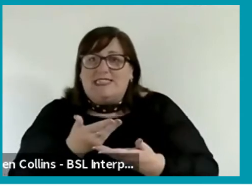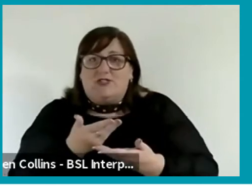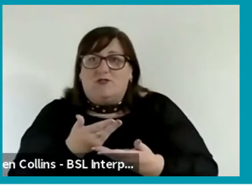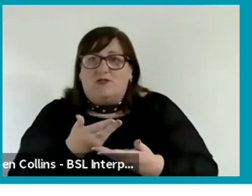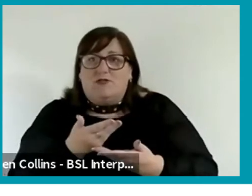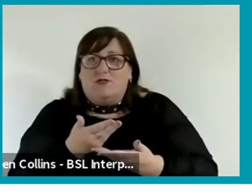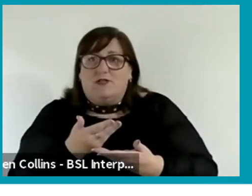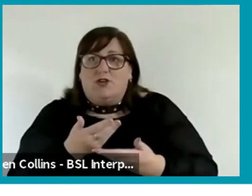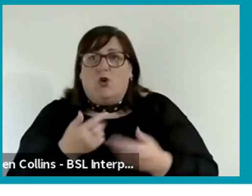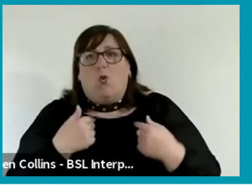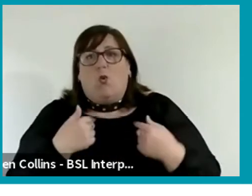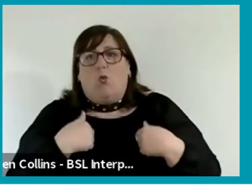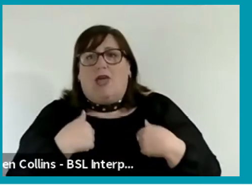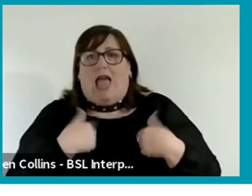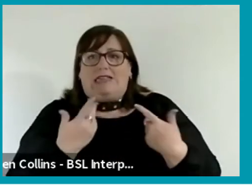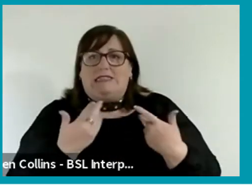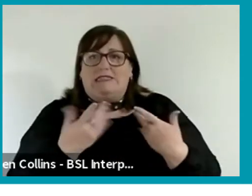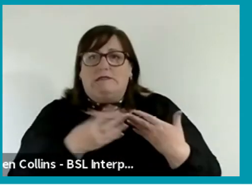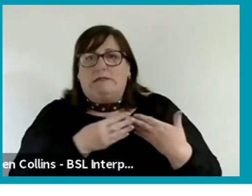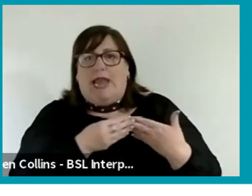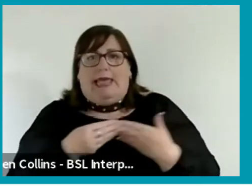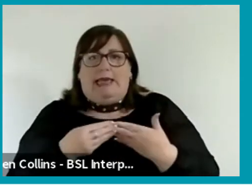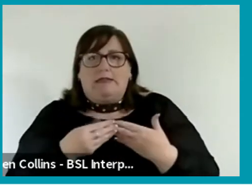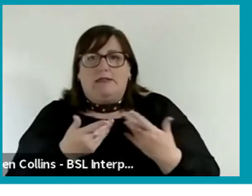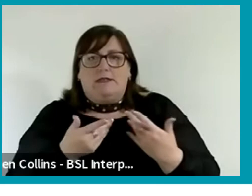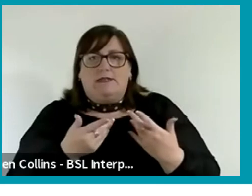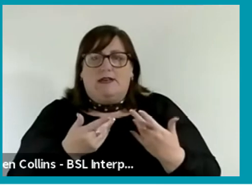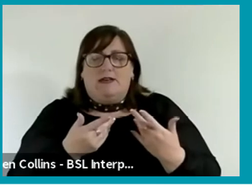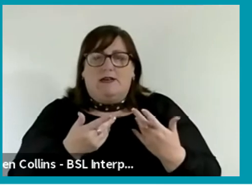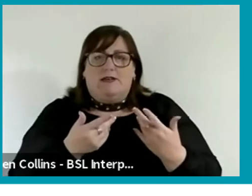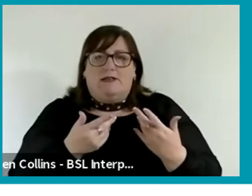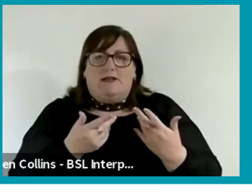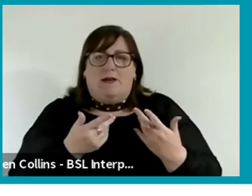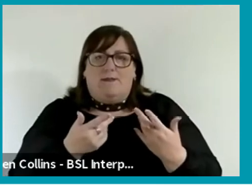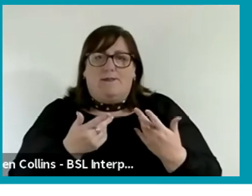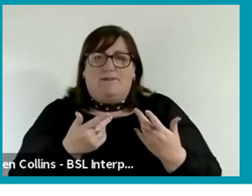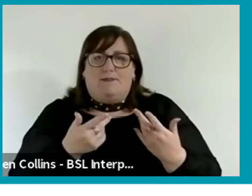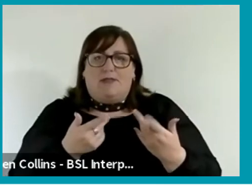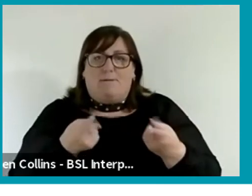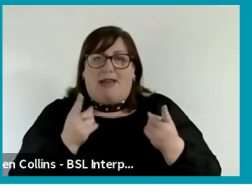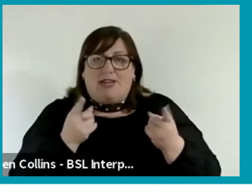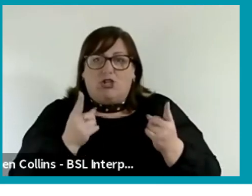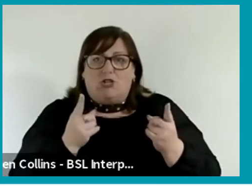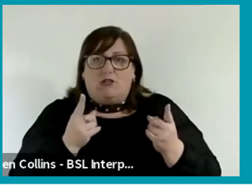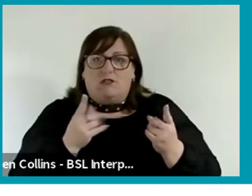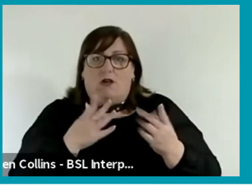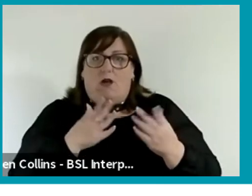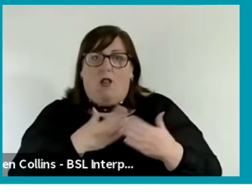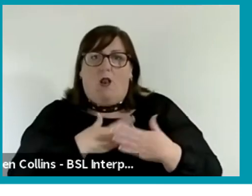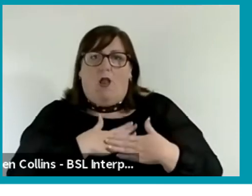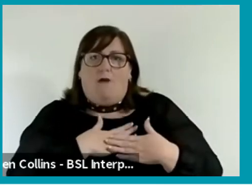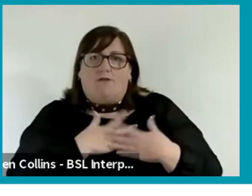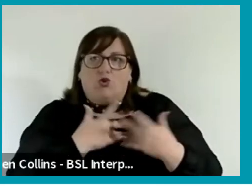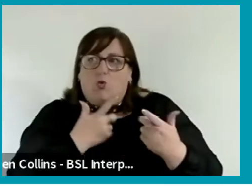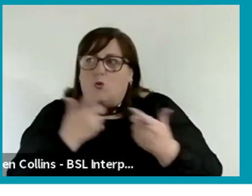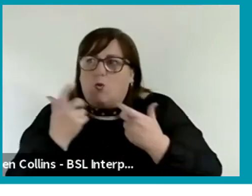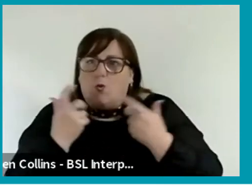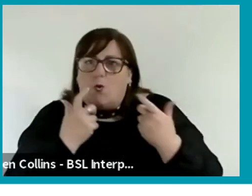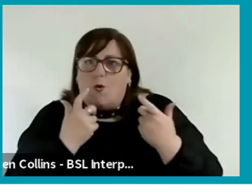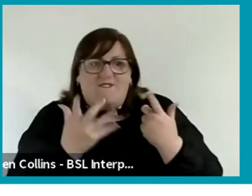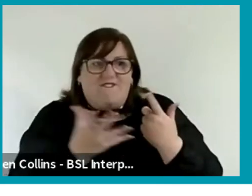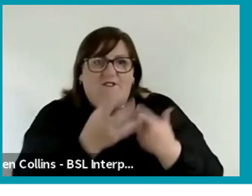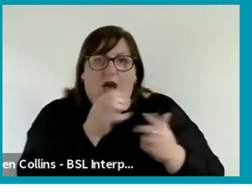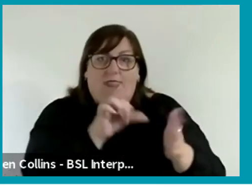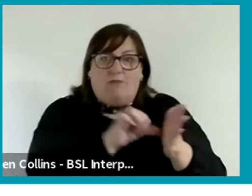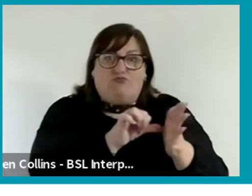as leaders and managers love the term low-hanging fruit. Okay, let's find those problems. How can we make it better? Well, what's the easiest first? And let's find